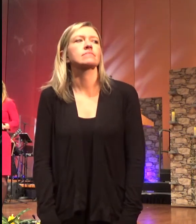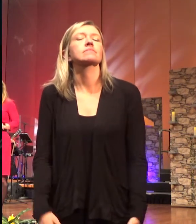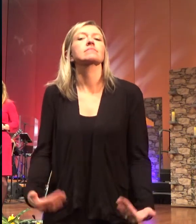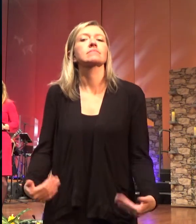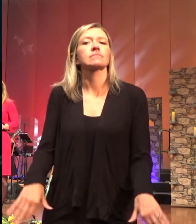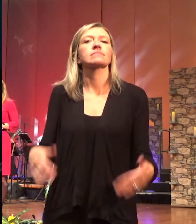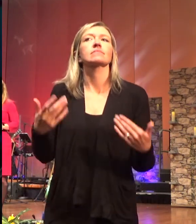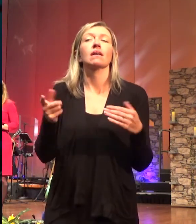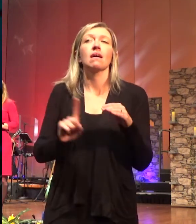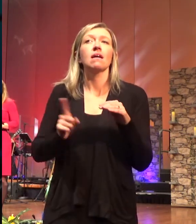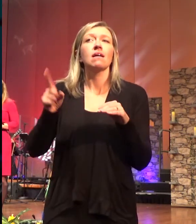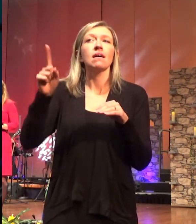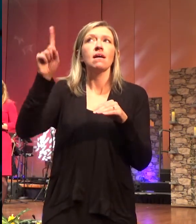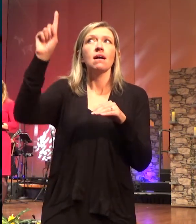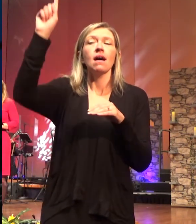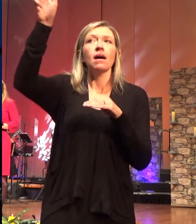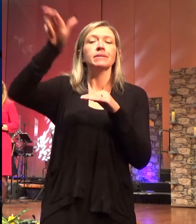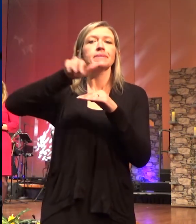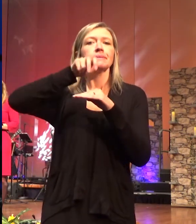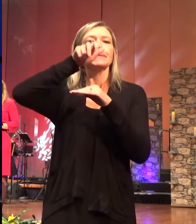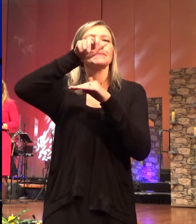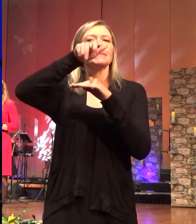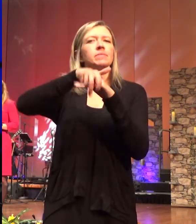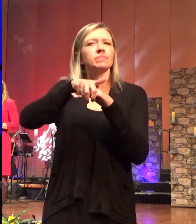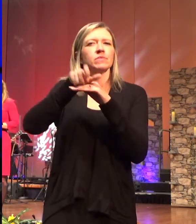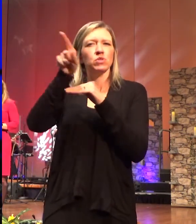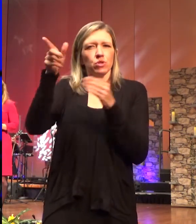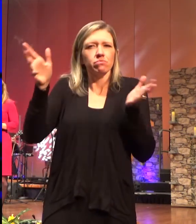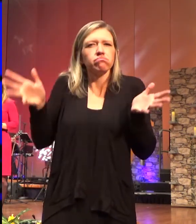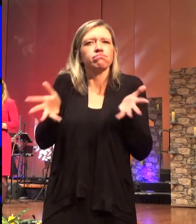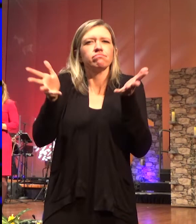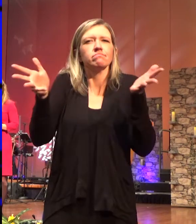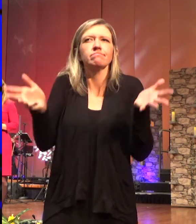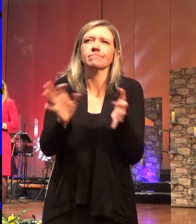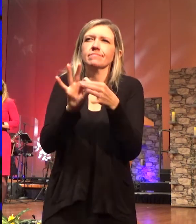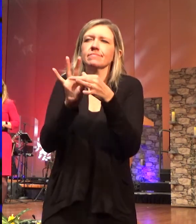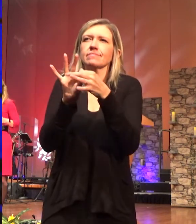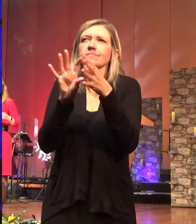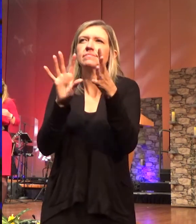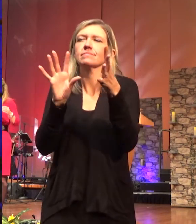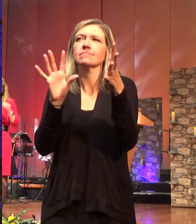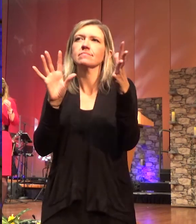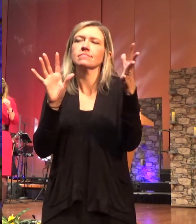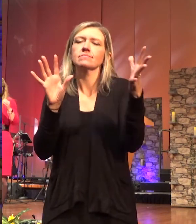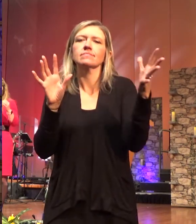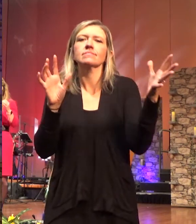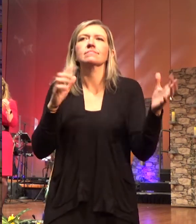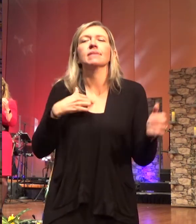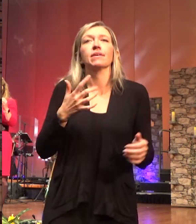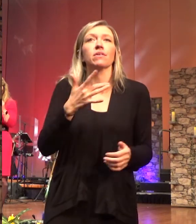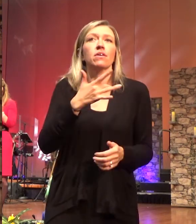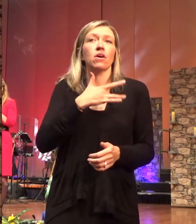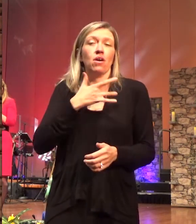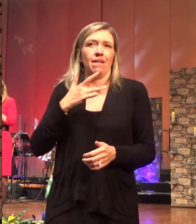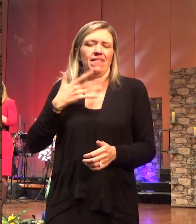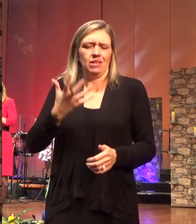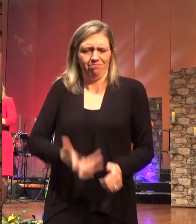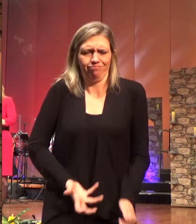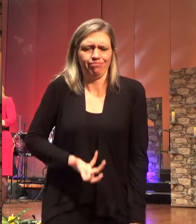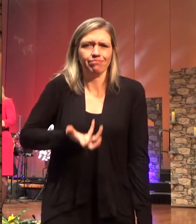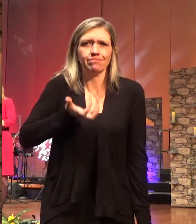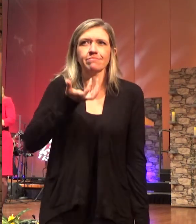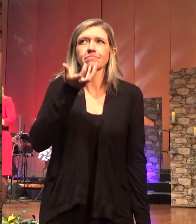Up on the heights, you let me go, you make my heart to rise from the